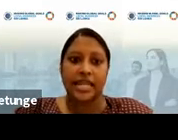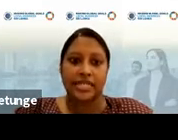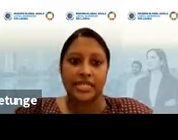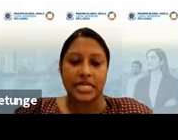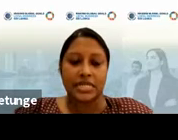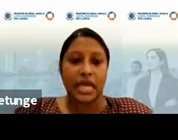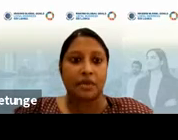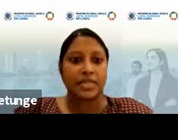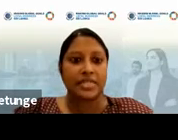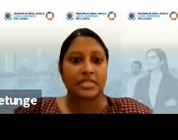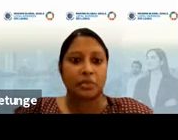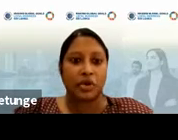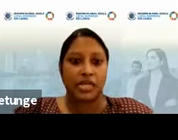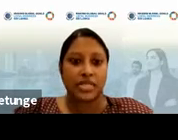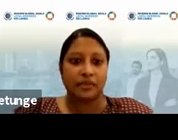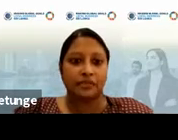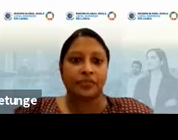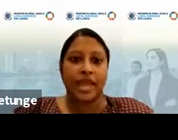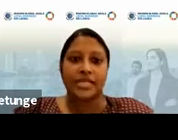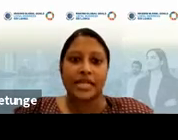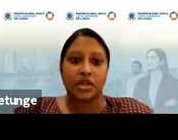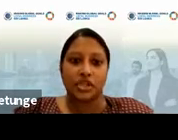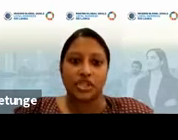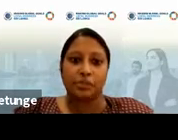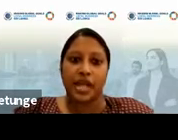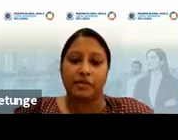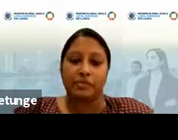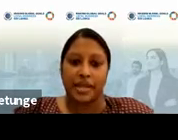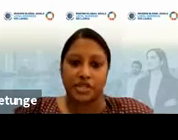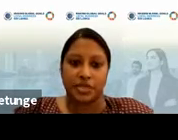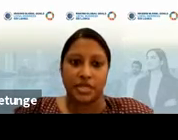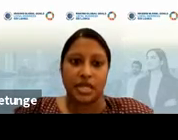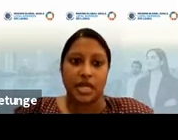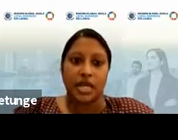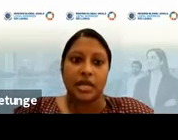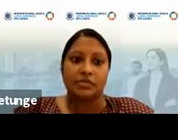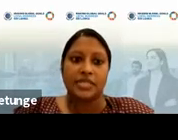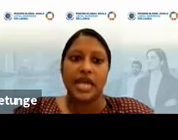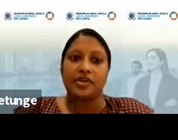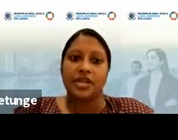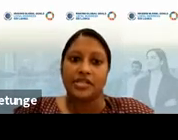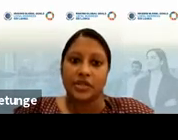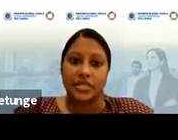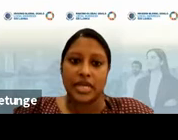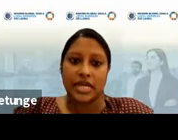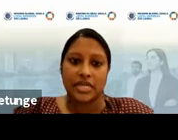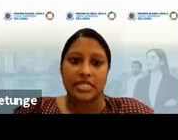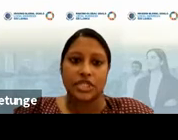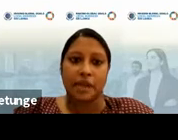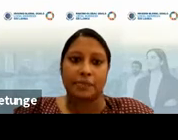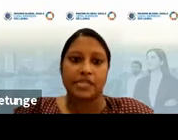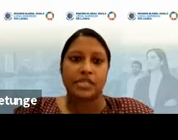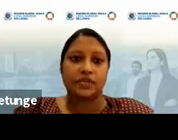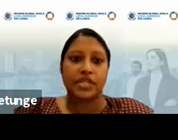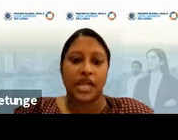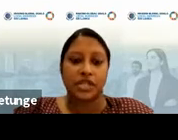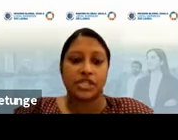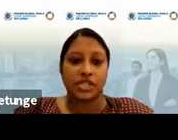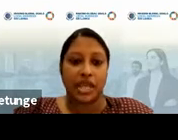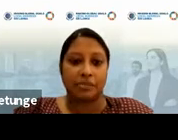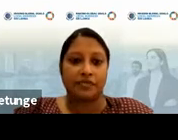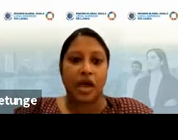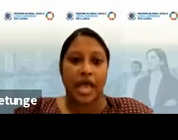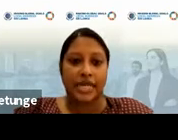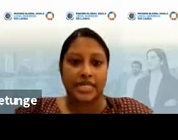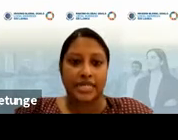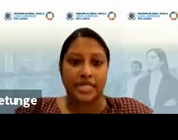and analytics, business model design, and technology product management. Ms. Sandra De Soisa is the chairperson of the National